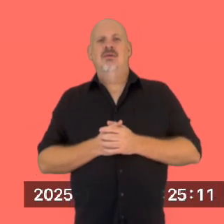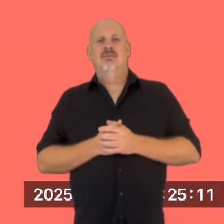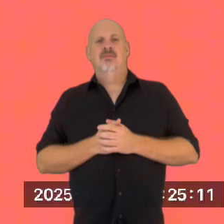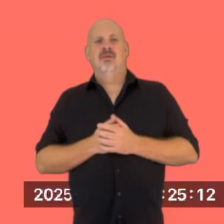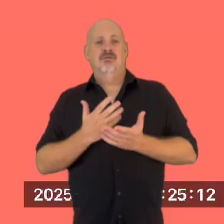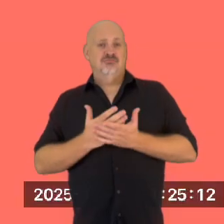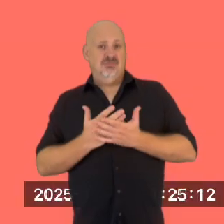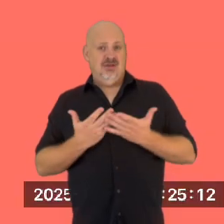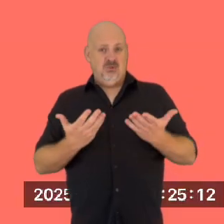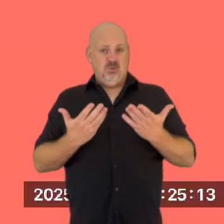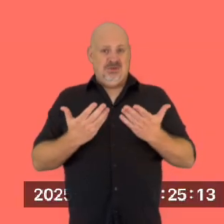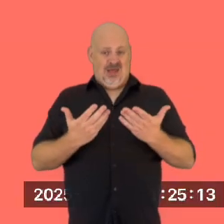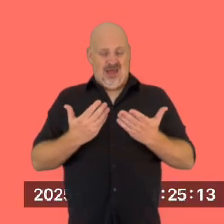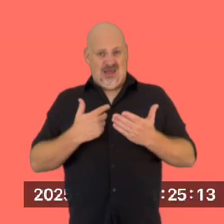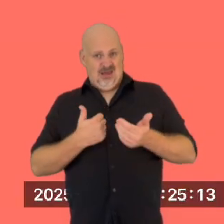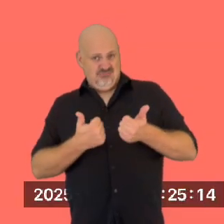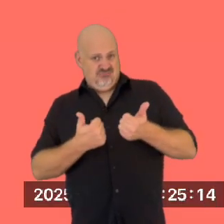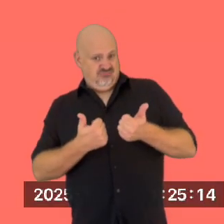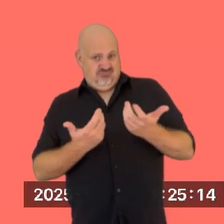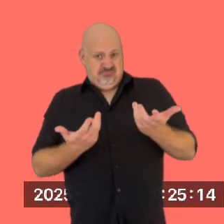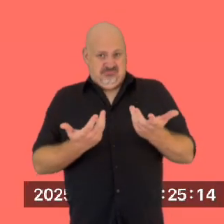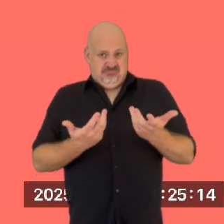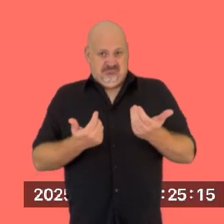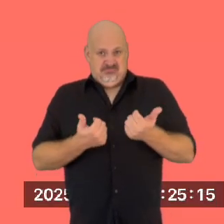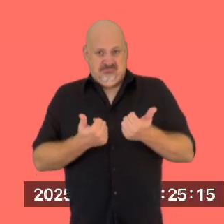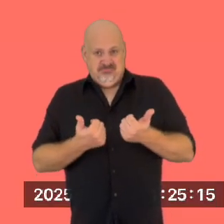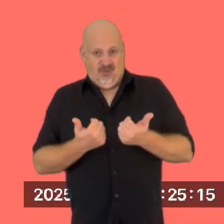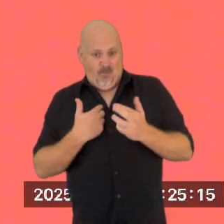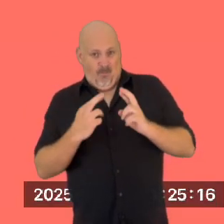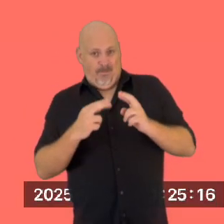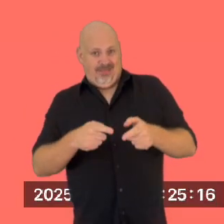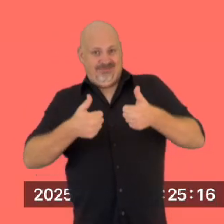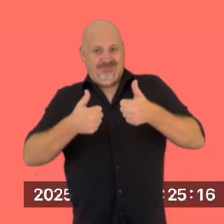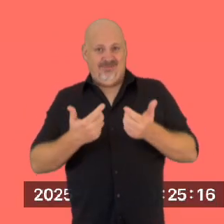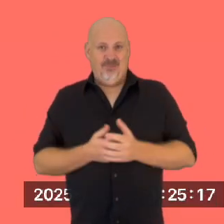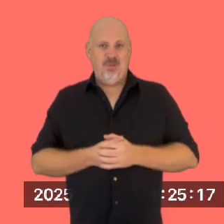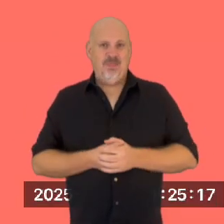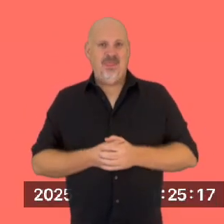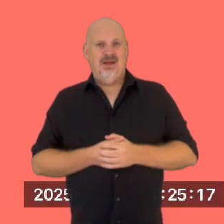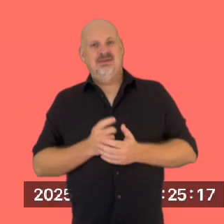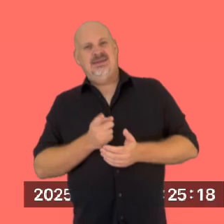when they're dry and think, yeah, no, actually, not a bad effort there today. I hope, So